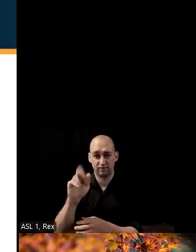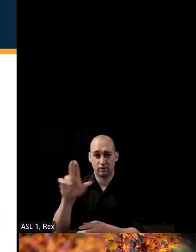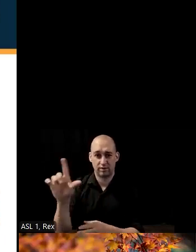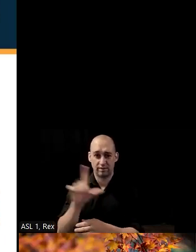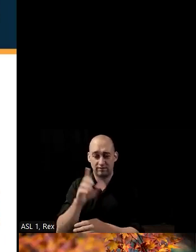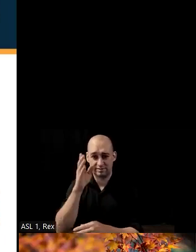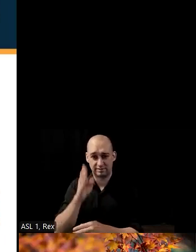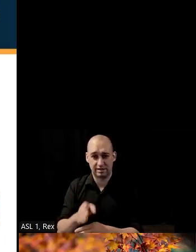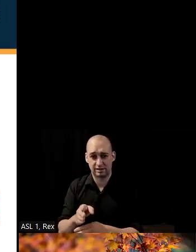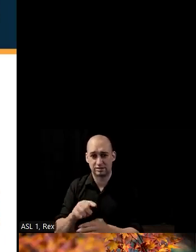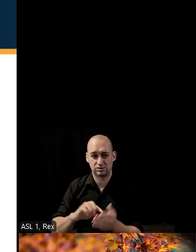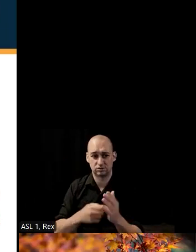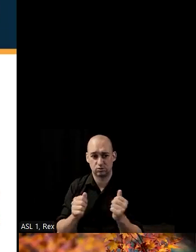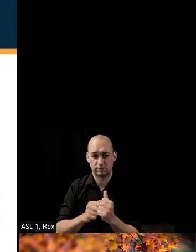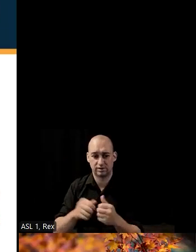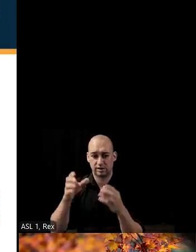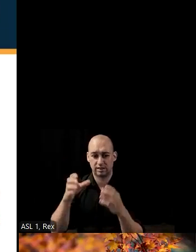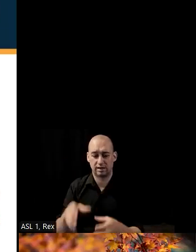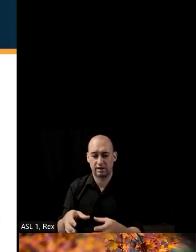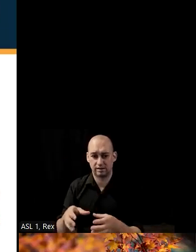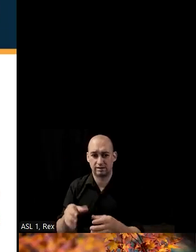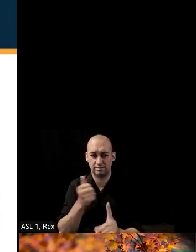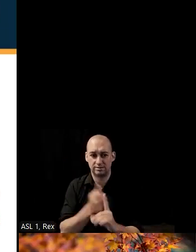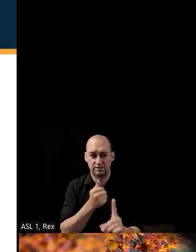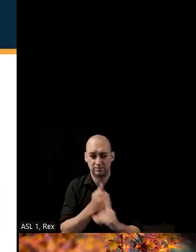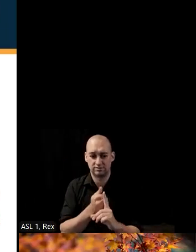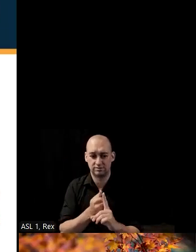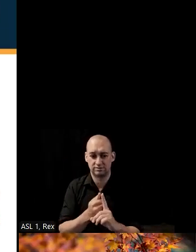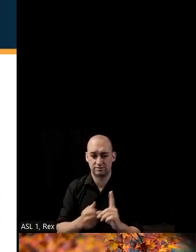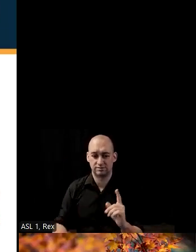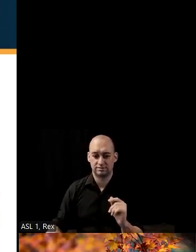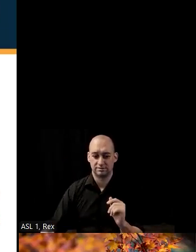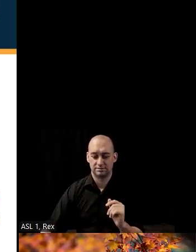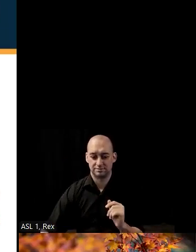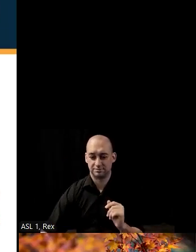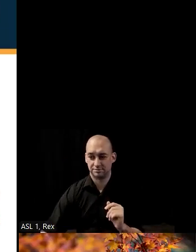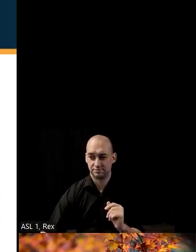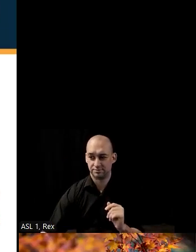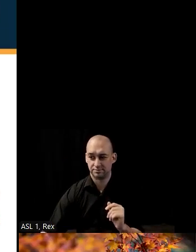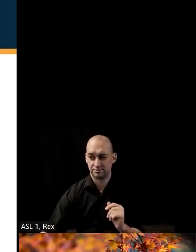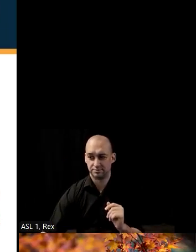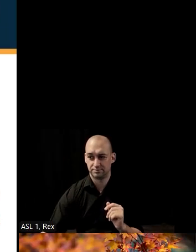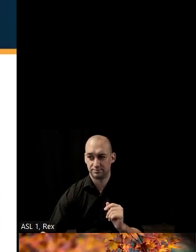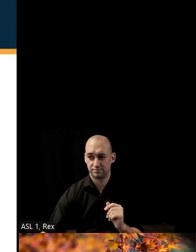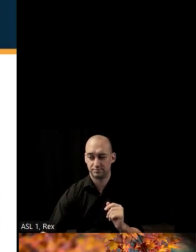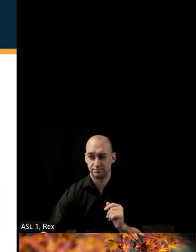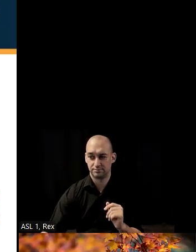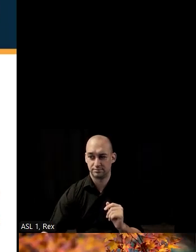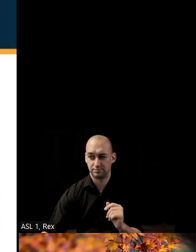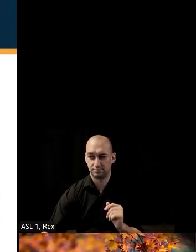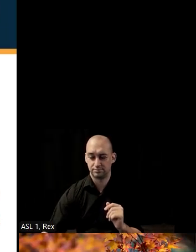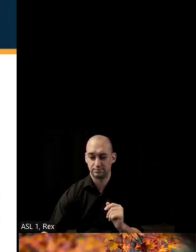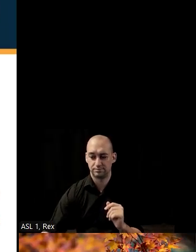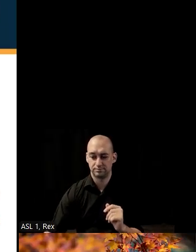starts with either the clients themselves reaching out through our web portal or through our contact solution, or it could